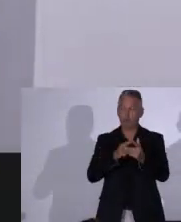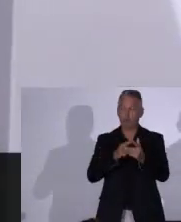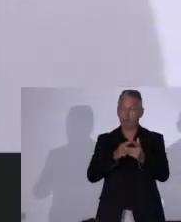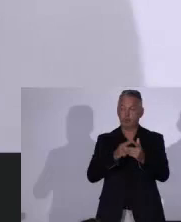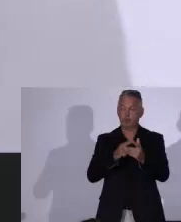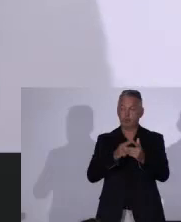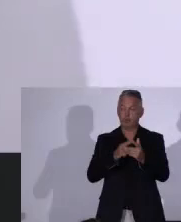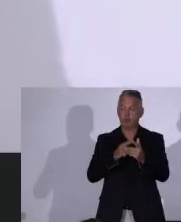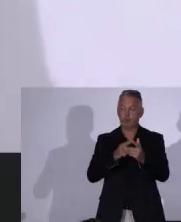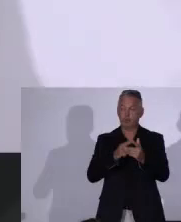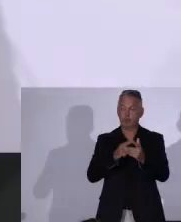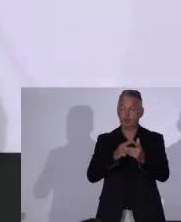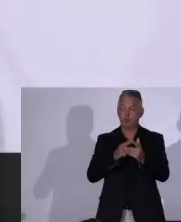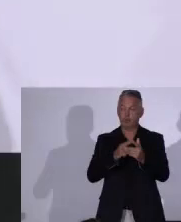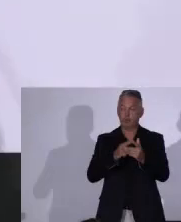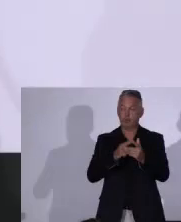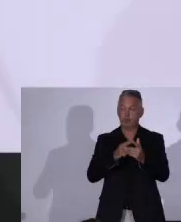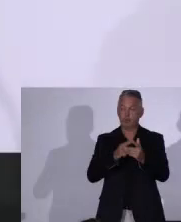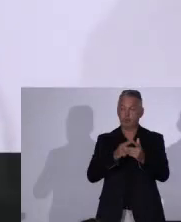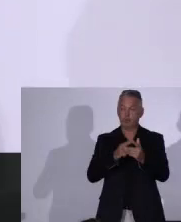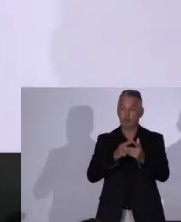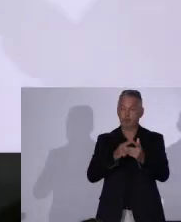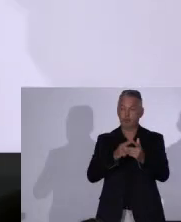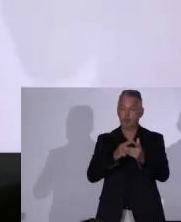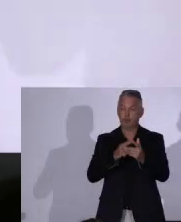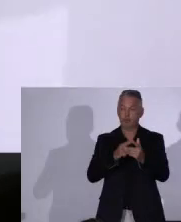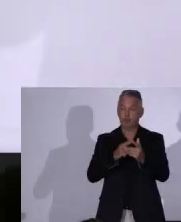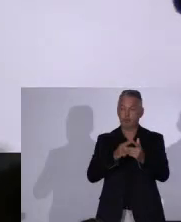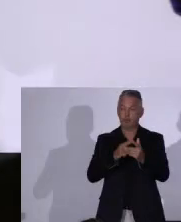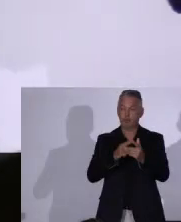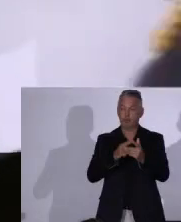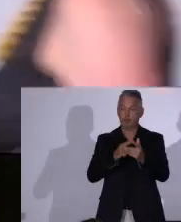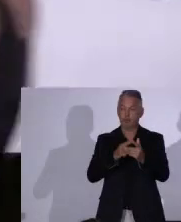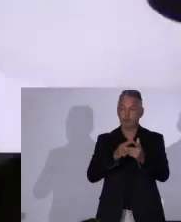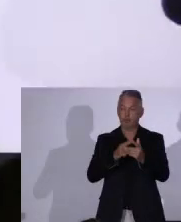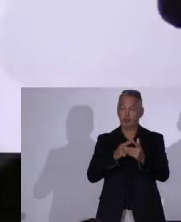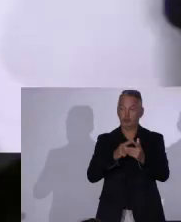Marshall from AAA Play. Please welcome both Rachel and Samantha.